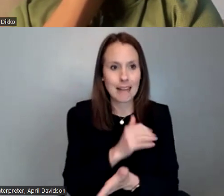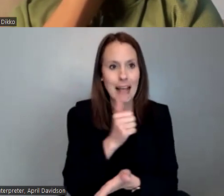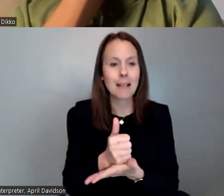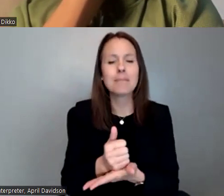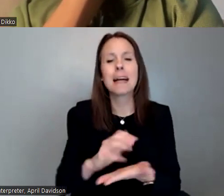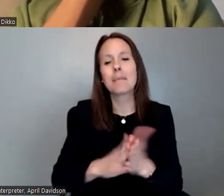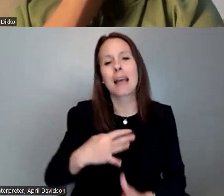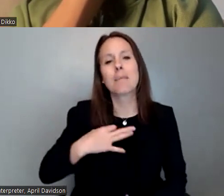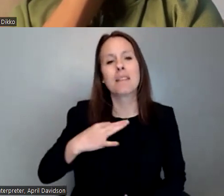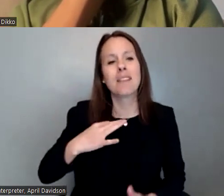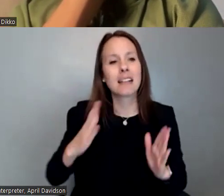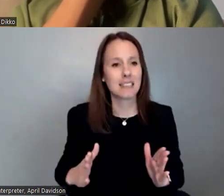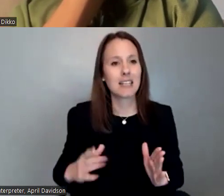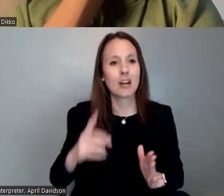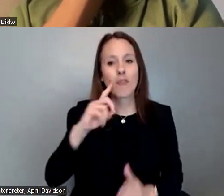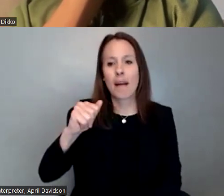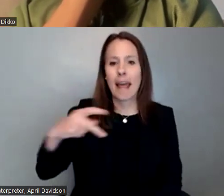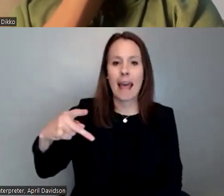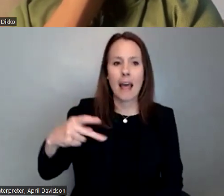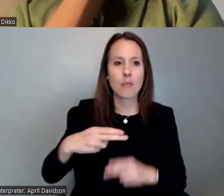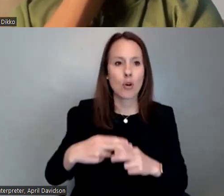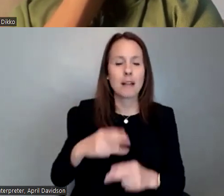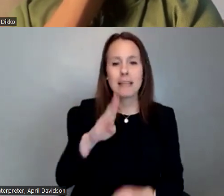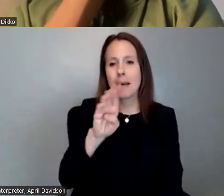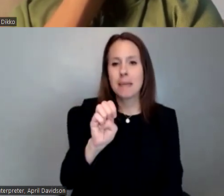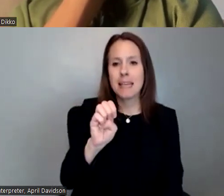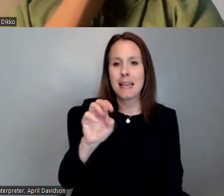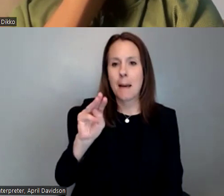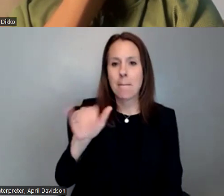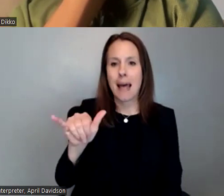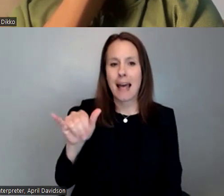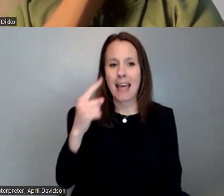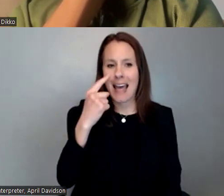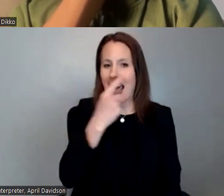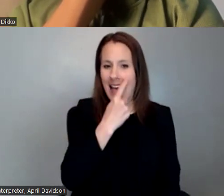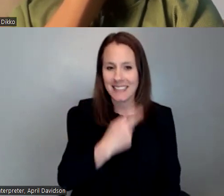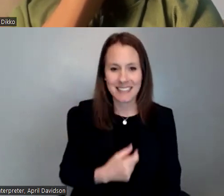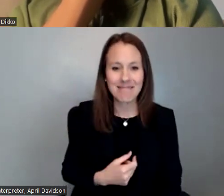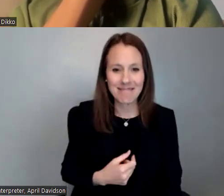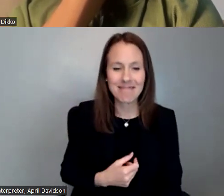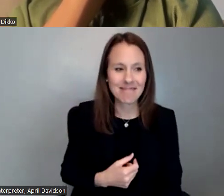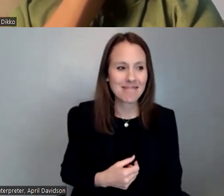a volunteer for an app called Be My Eyes. Mm-hmm. And this is